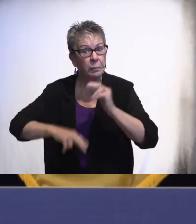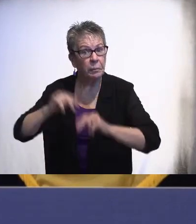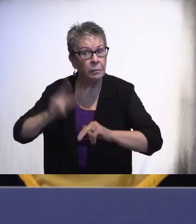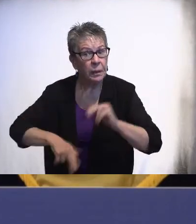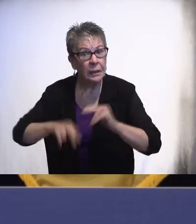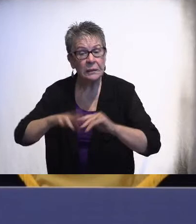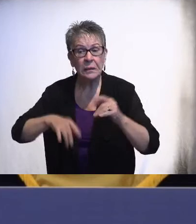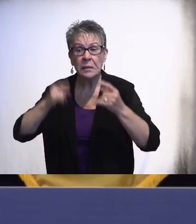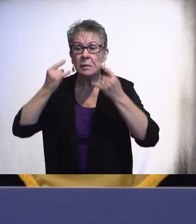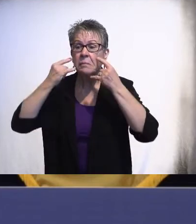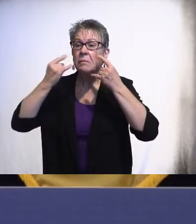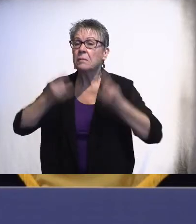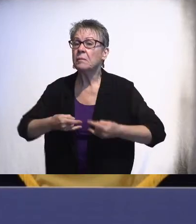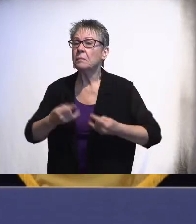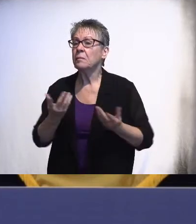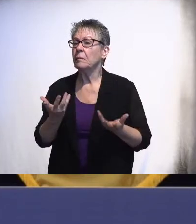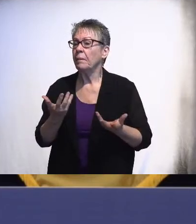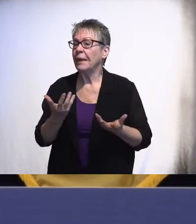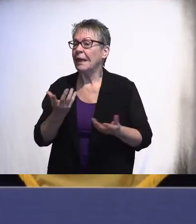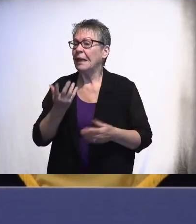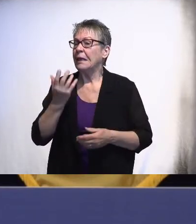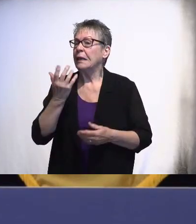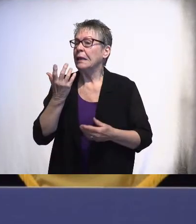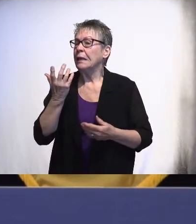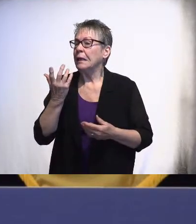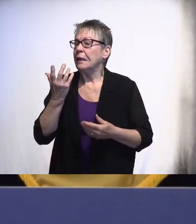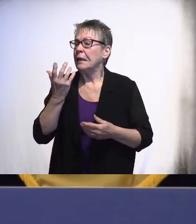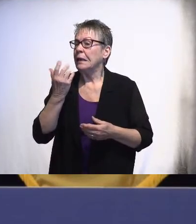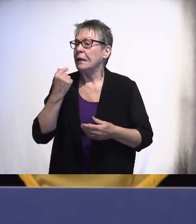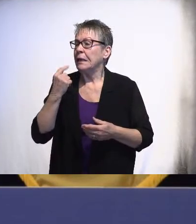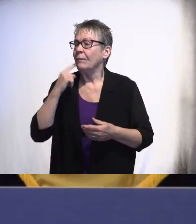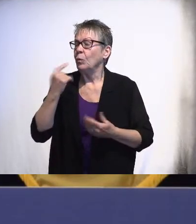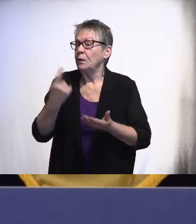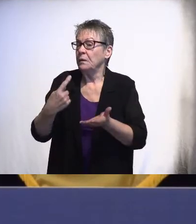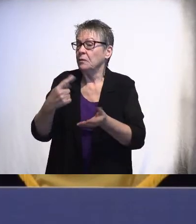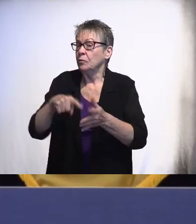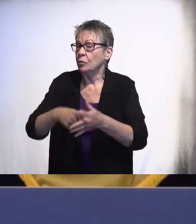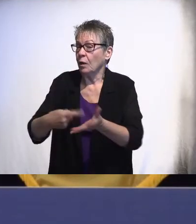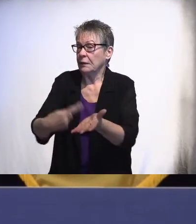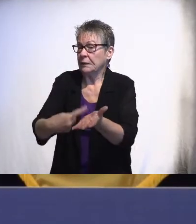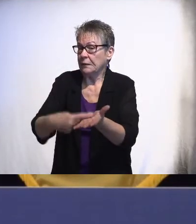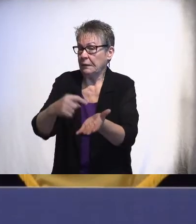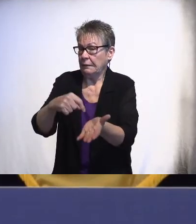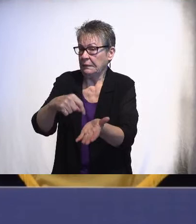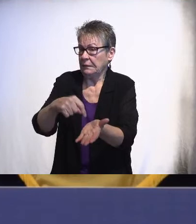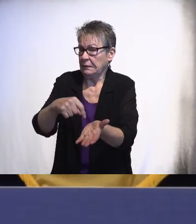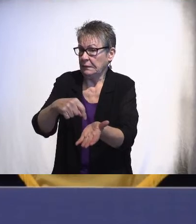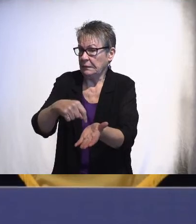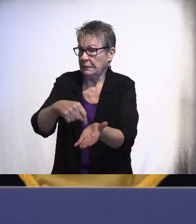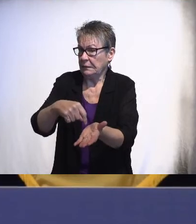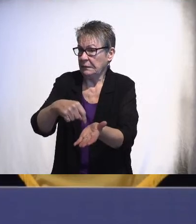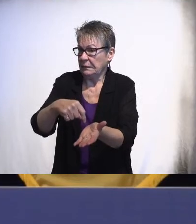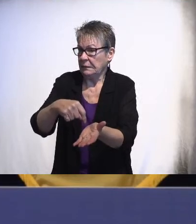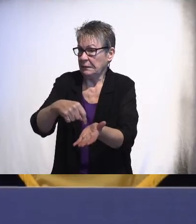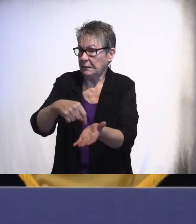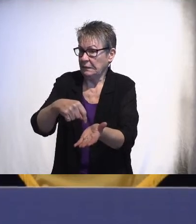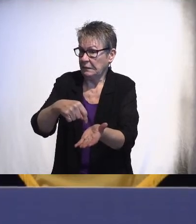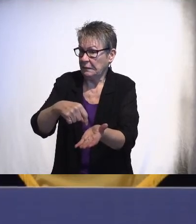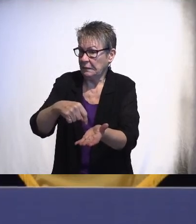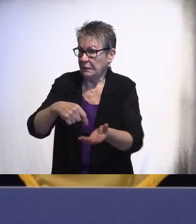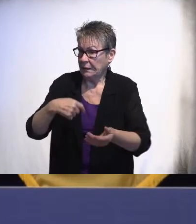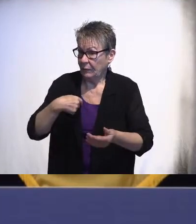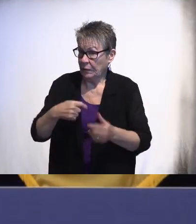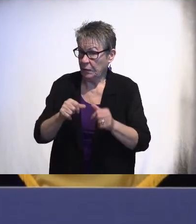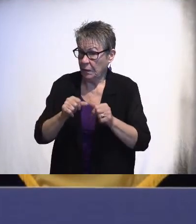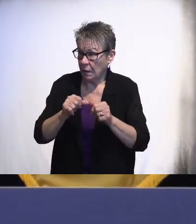that just generally this morning, so that's no news to make there. But at a certain point, if you really continue to think you're in the right